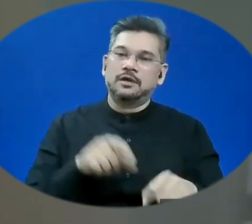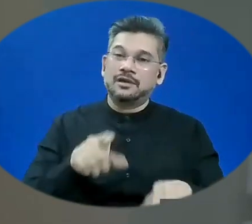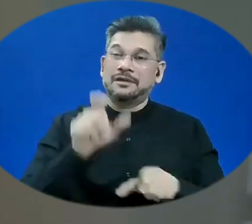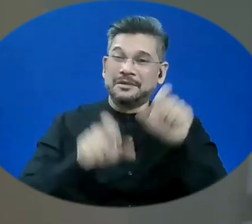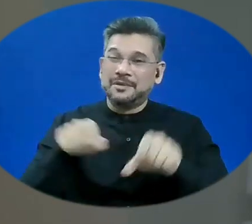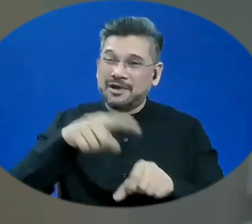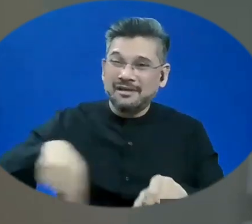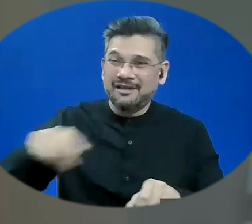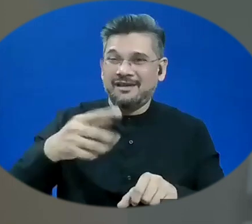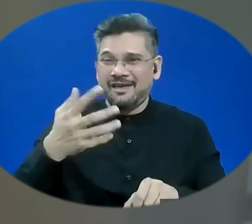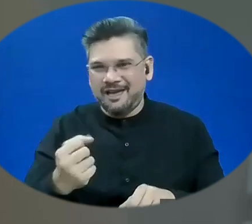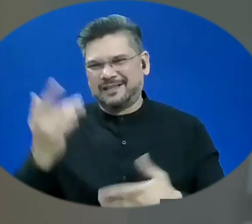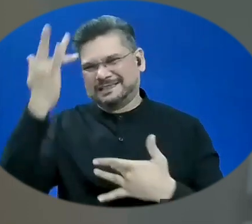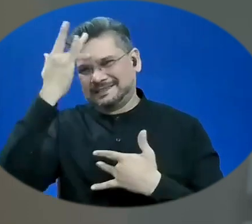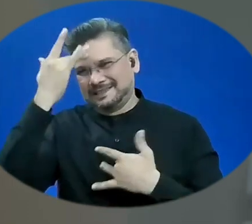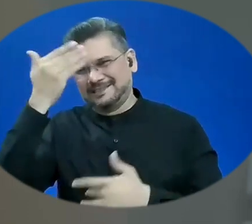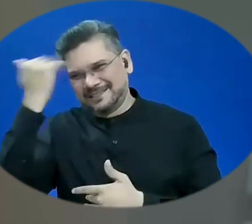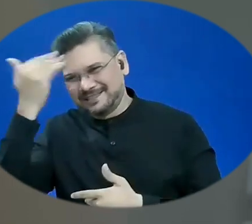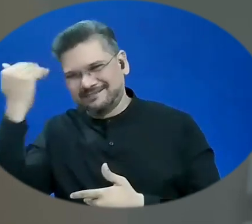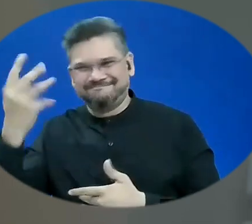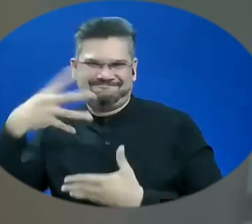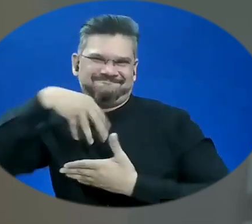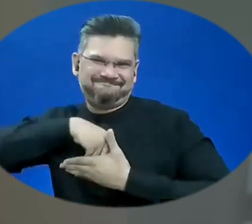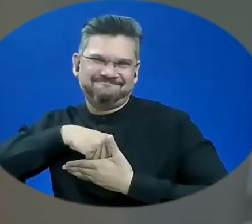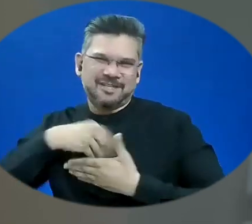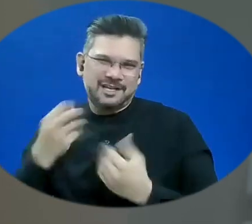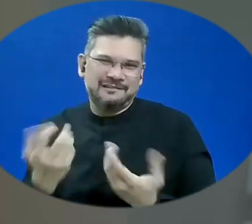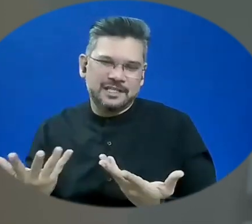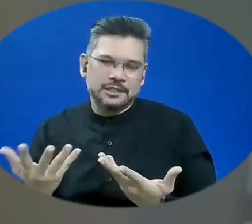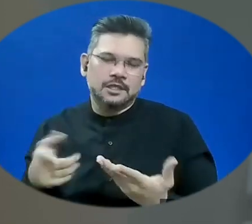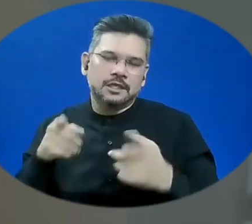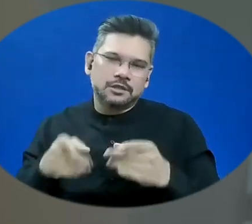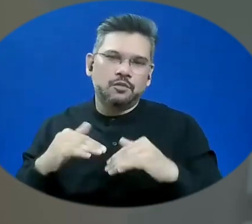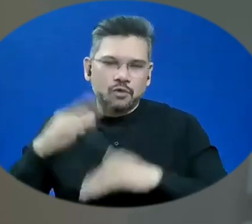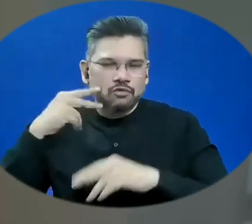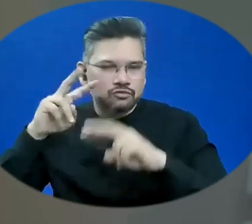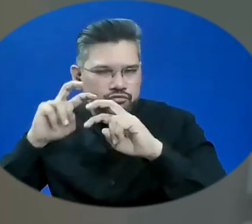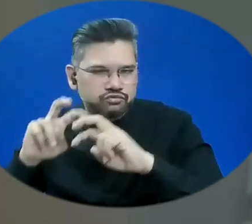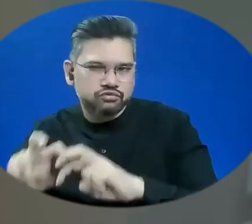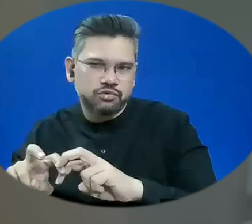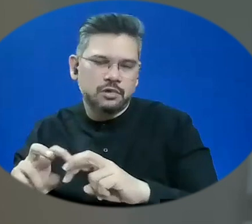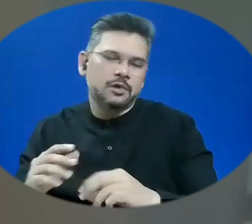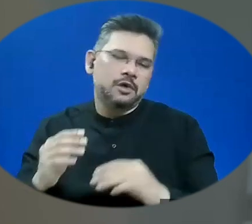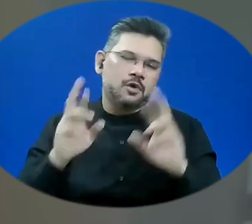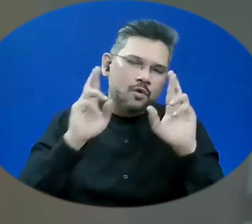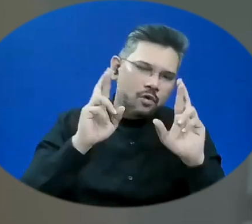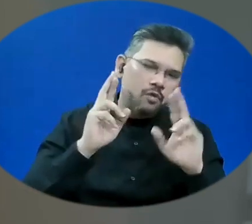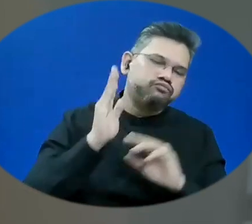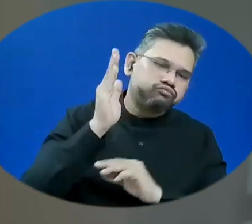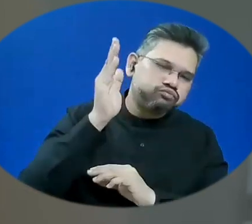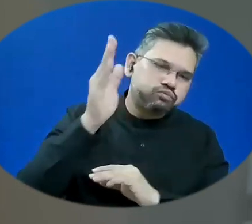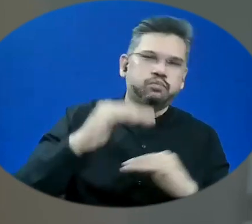the disease in research. And I hope that this will also be a topic that will be discussed and developed further during this